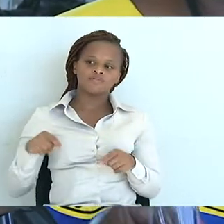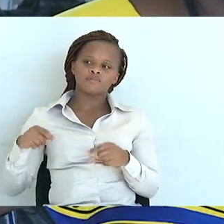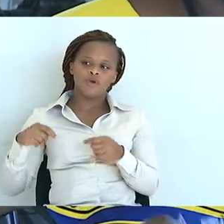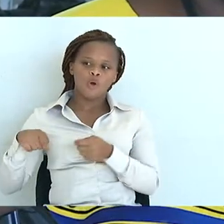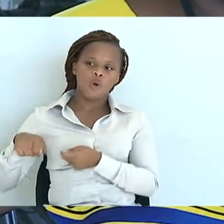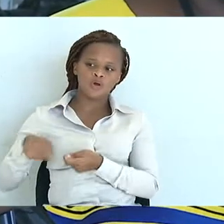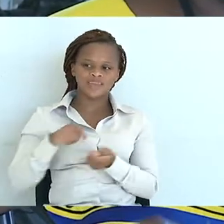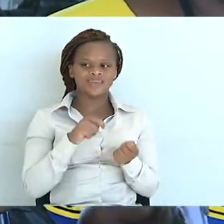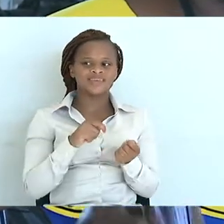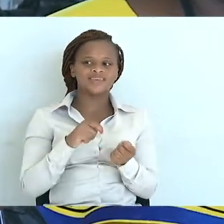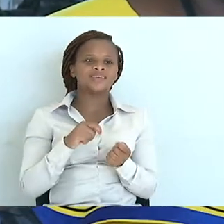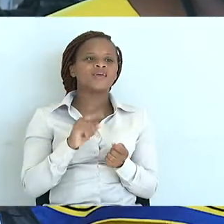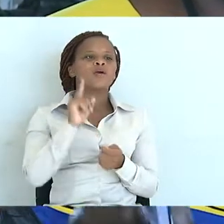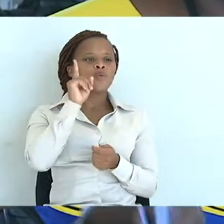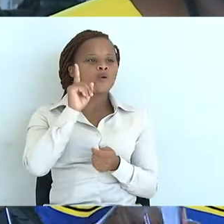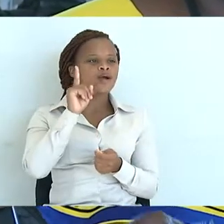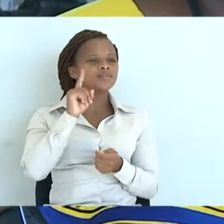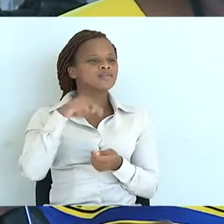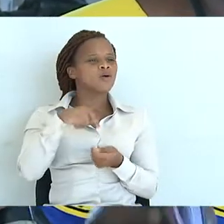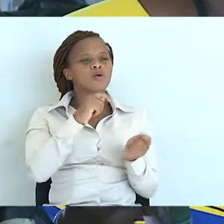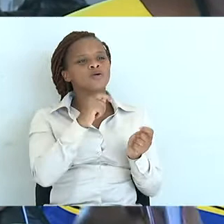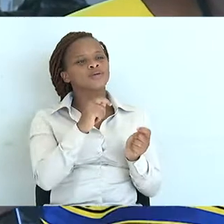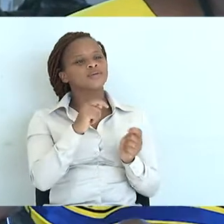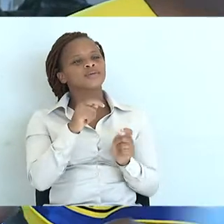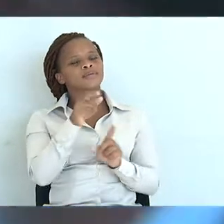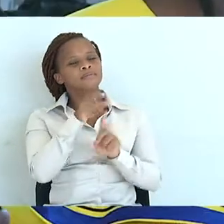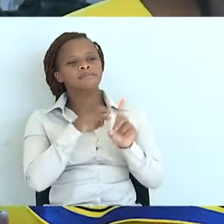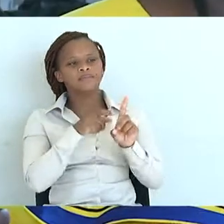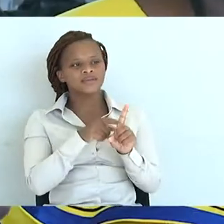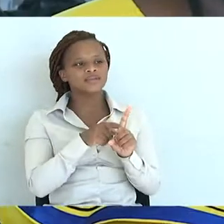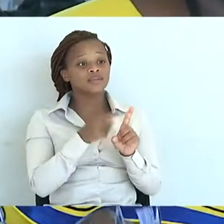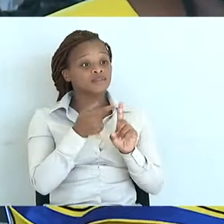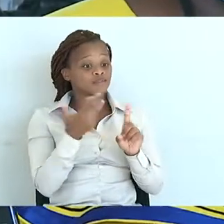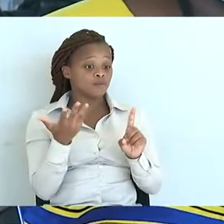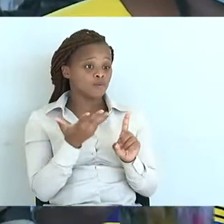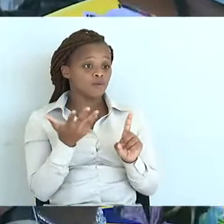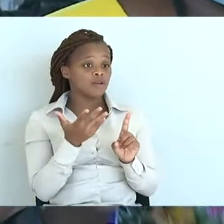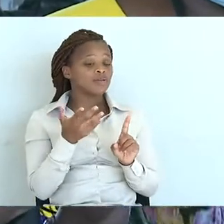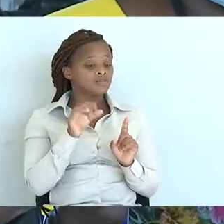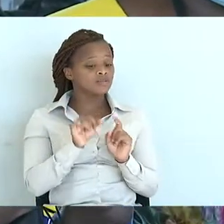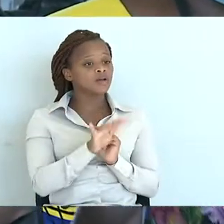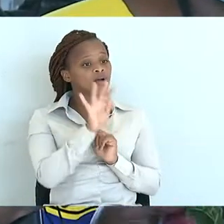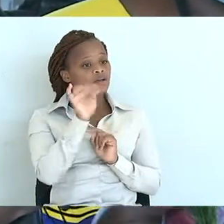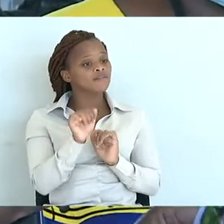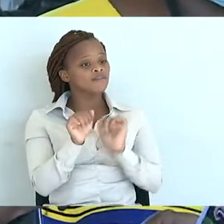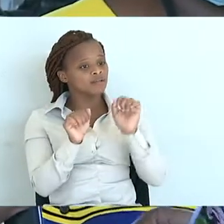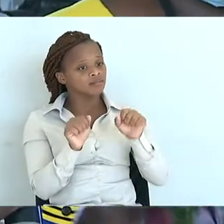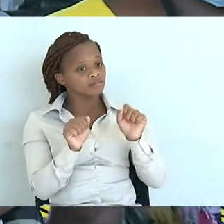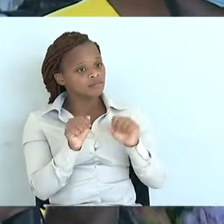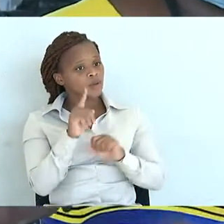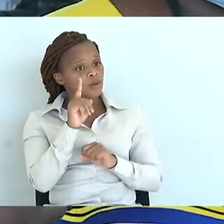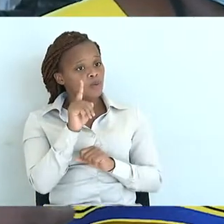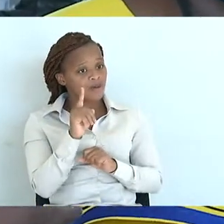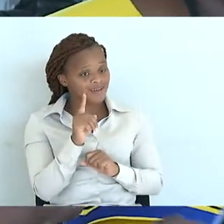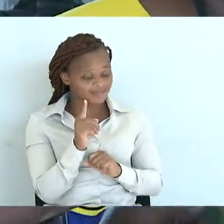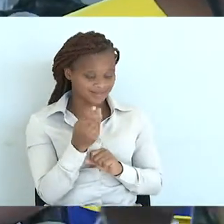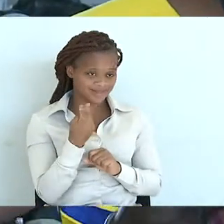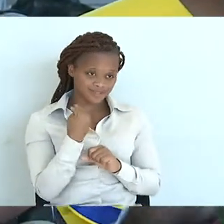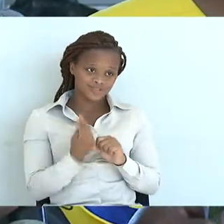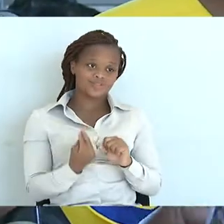of our hockey players, Olympiad, came from South Africa. And one of our social development child,